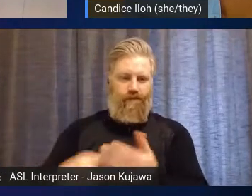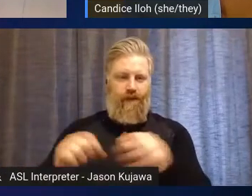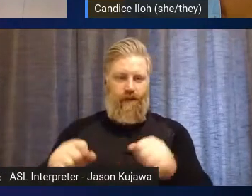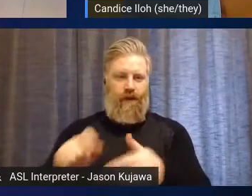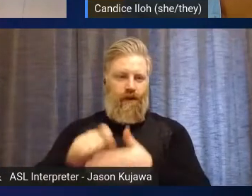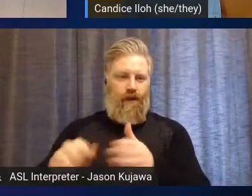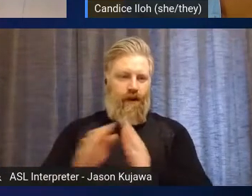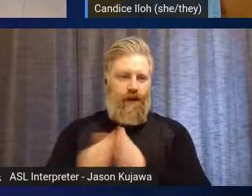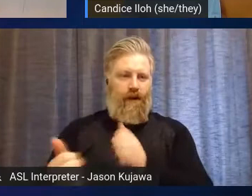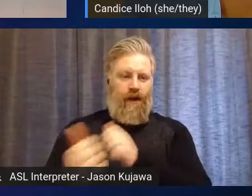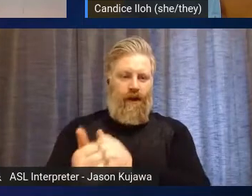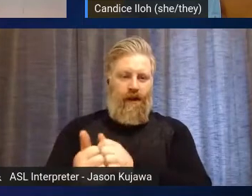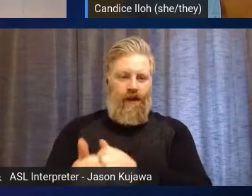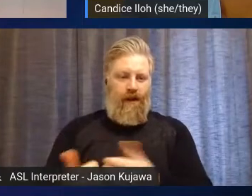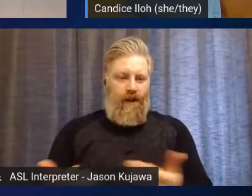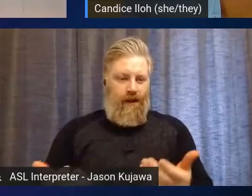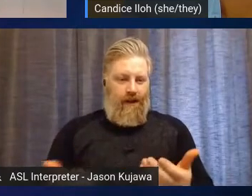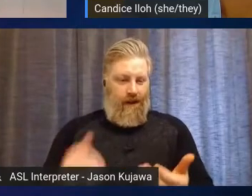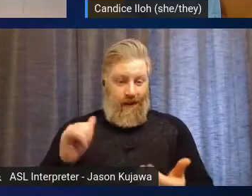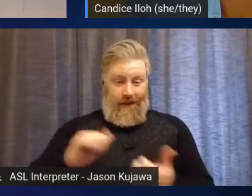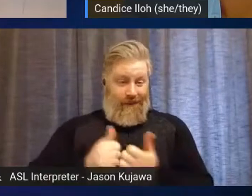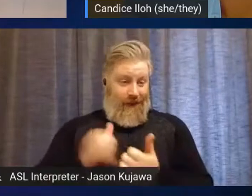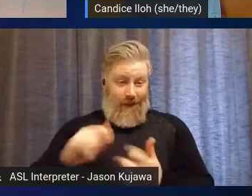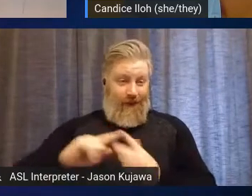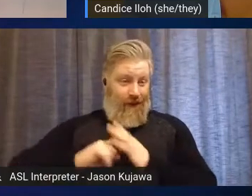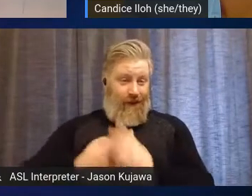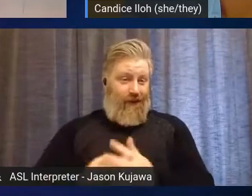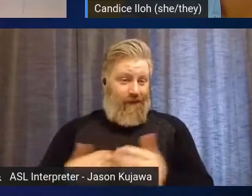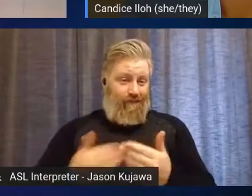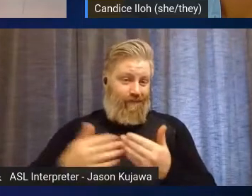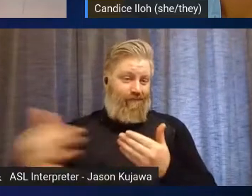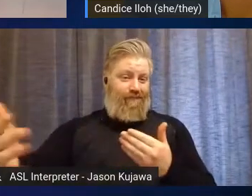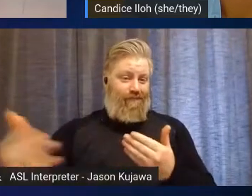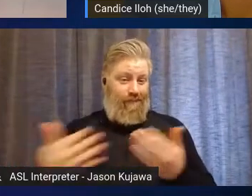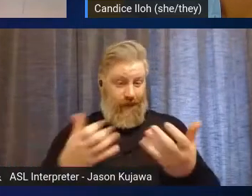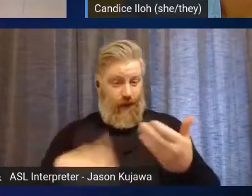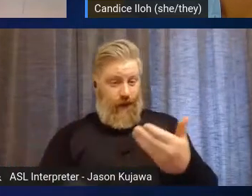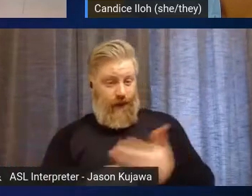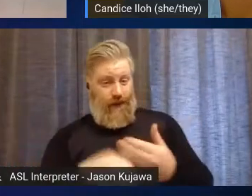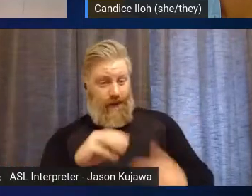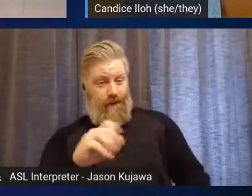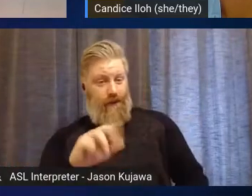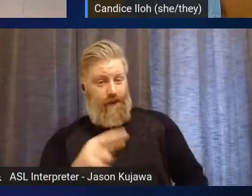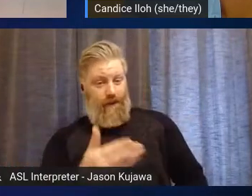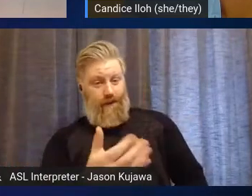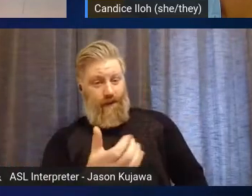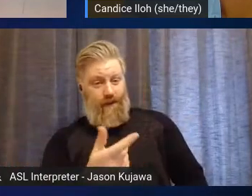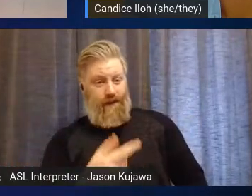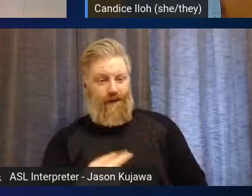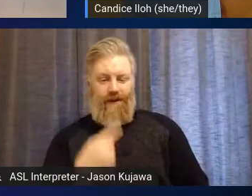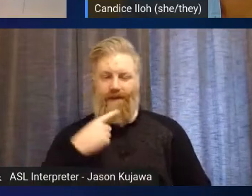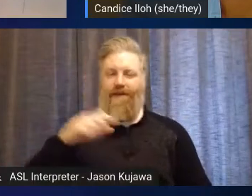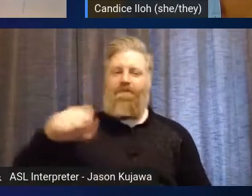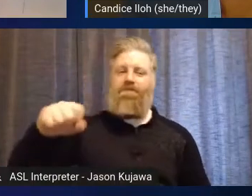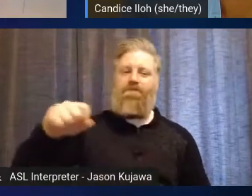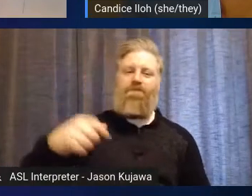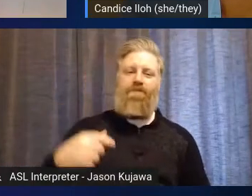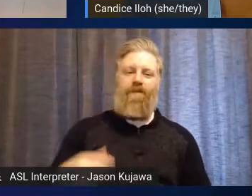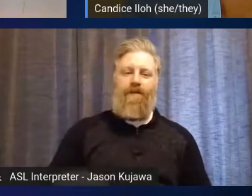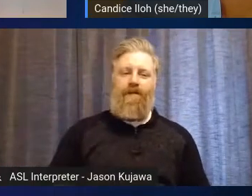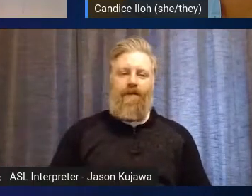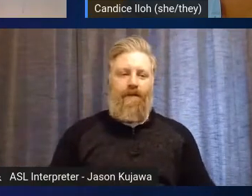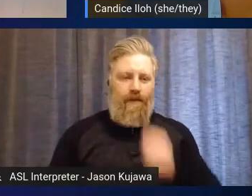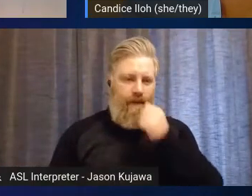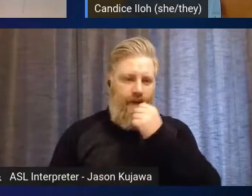together, and that's how it started. Do you want to add anything, Omar, to that? Yeah, the only thing I will add